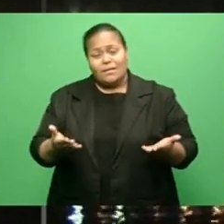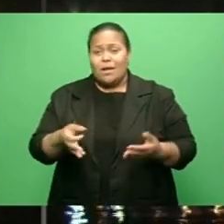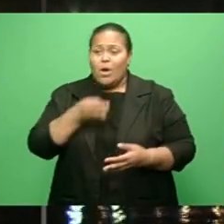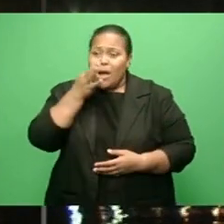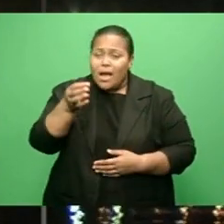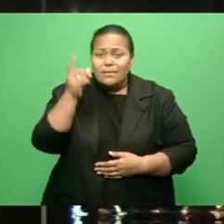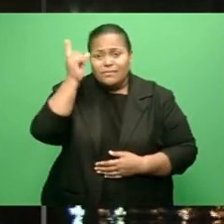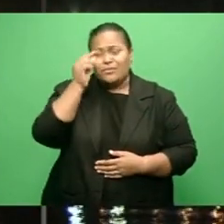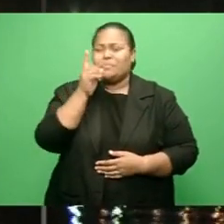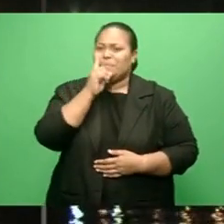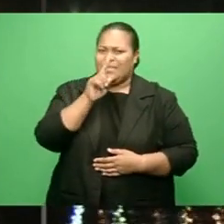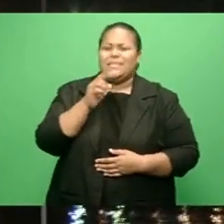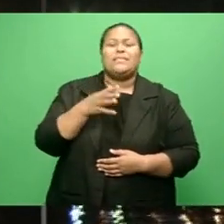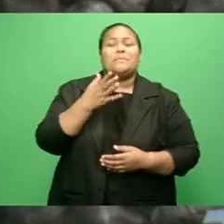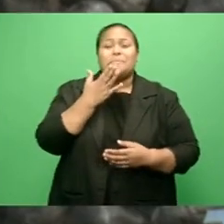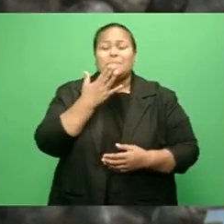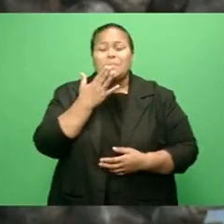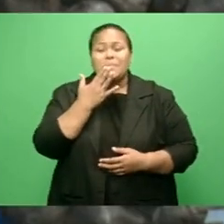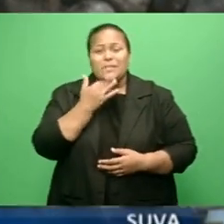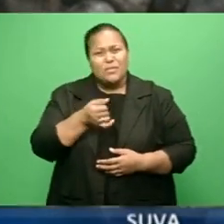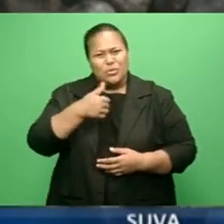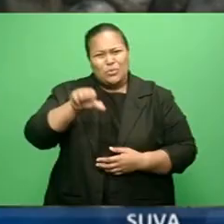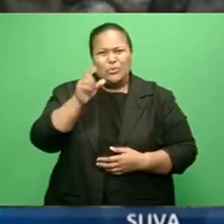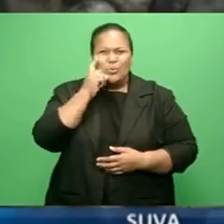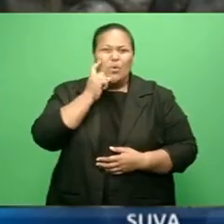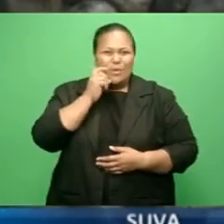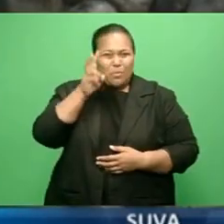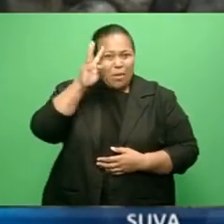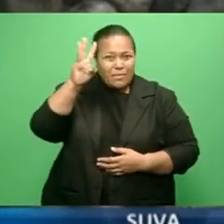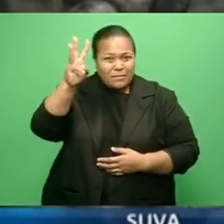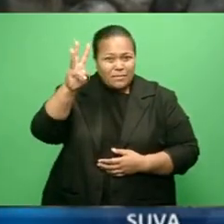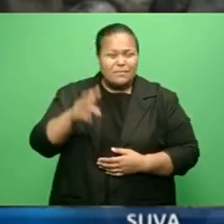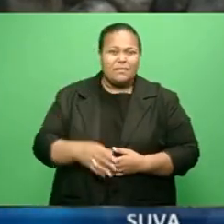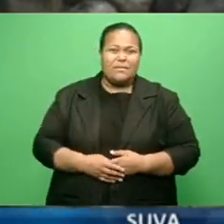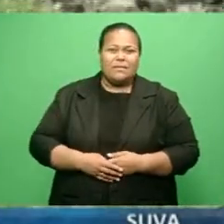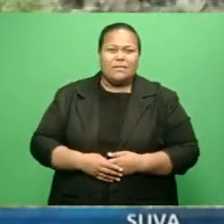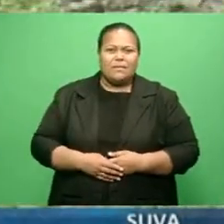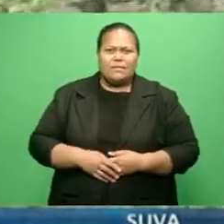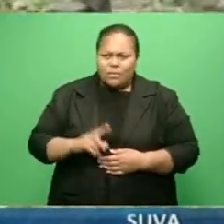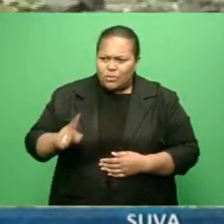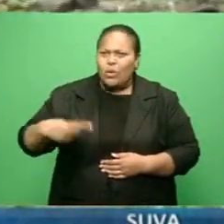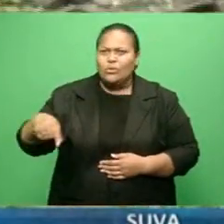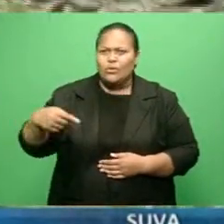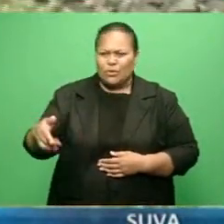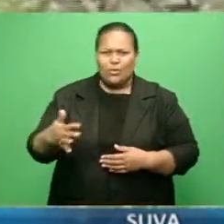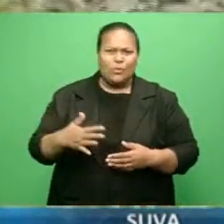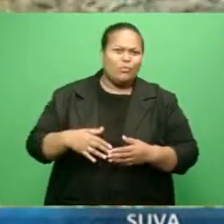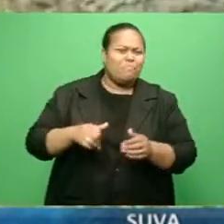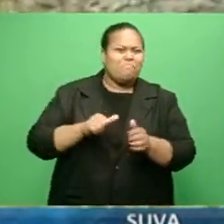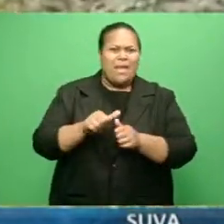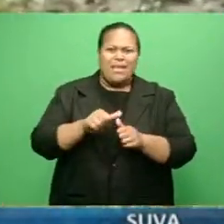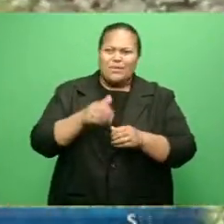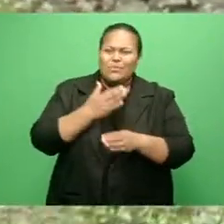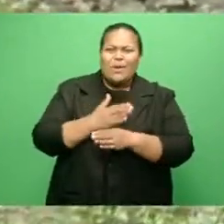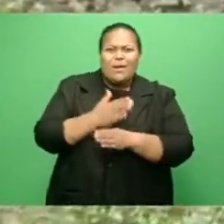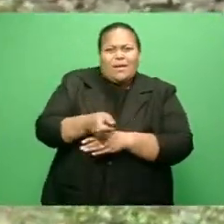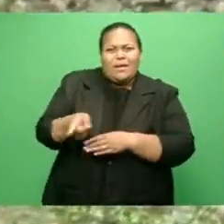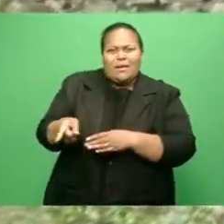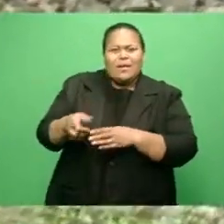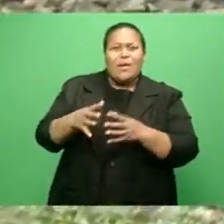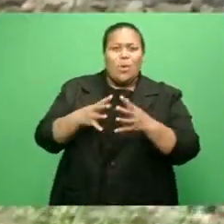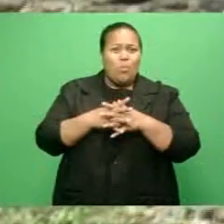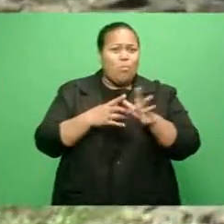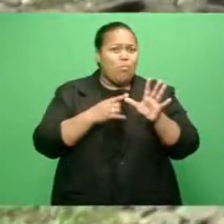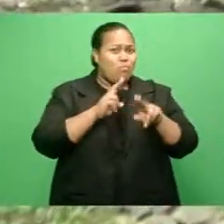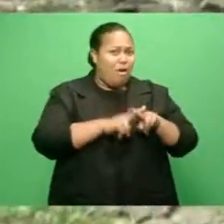use water wisely. Despite the continuous best efforts of WEF, the current dry weather conditions is sending